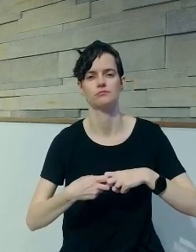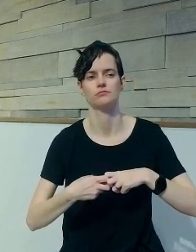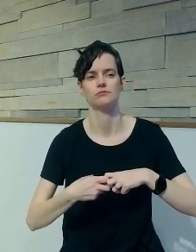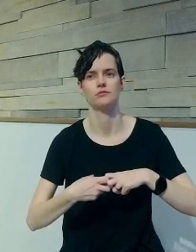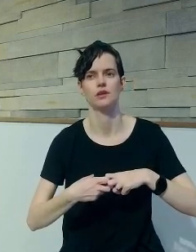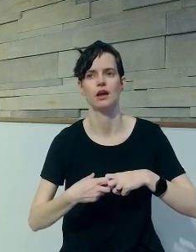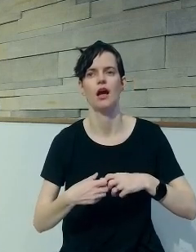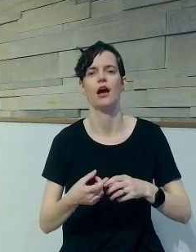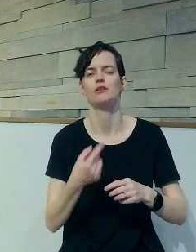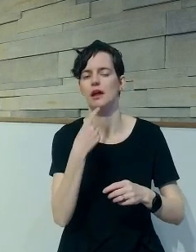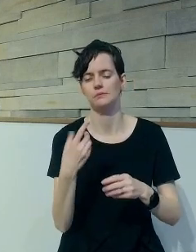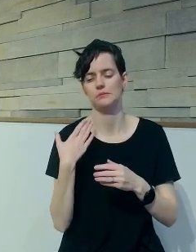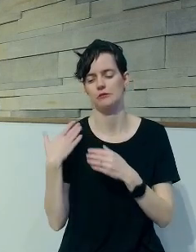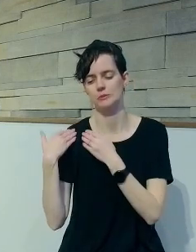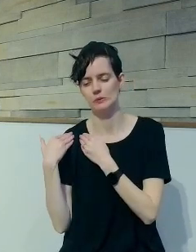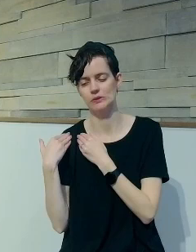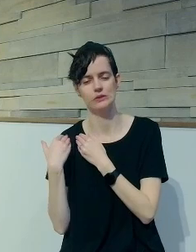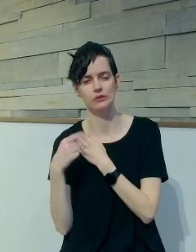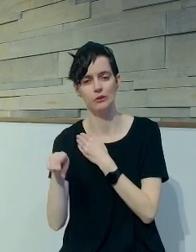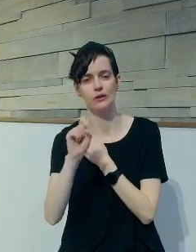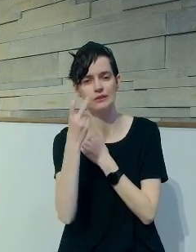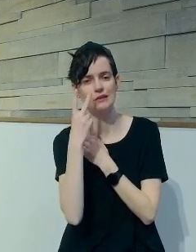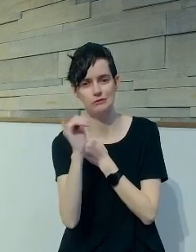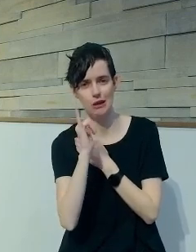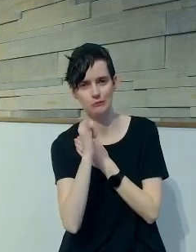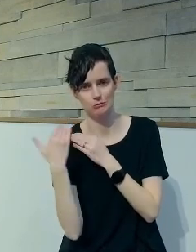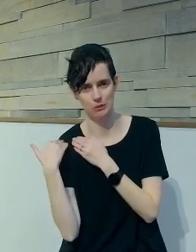I'll put it on me and I'll just see if you have the same problem.